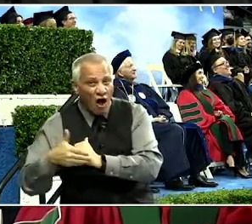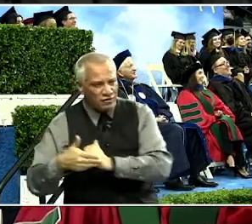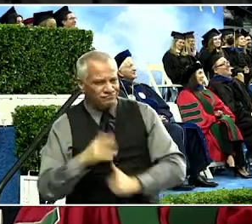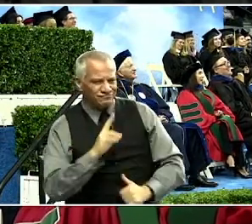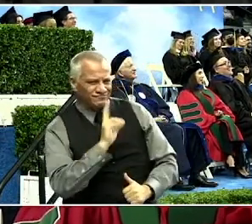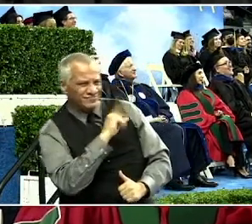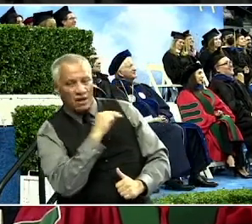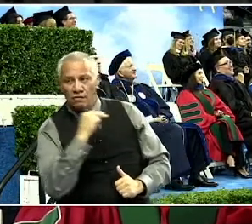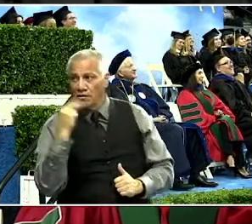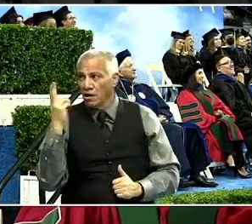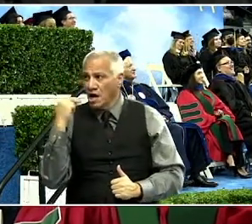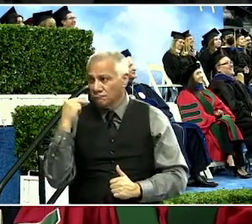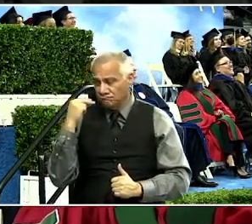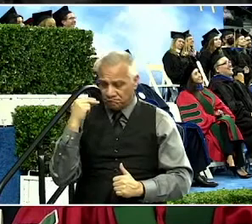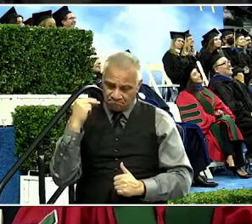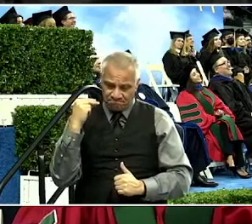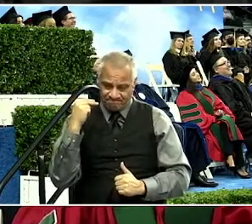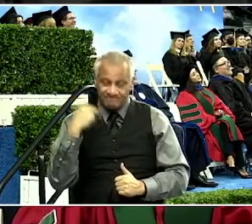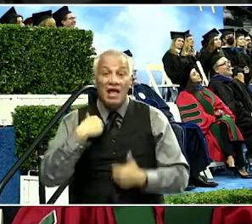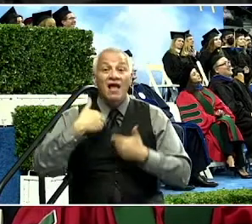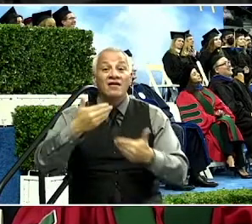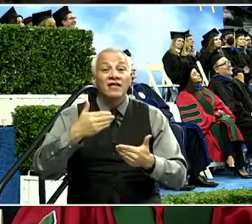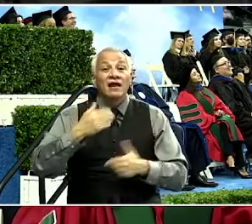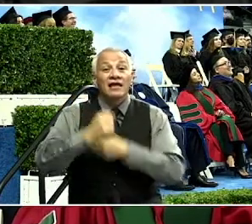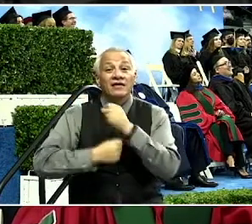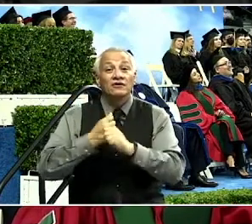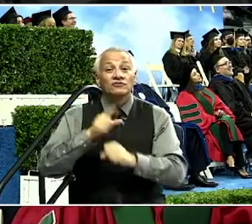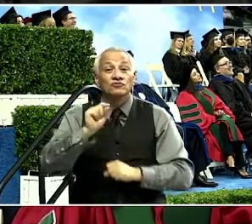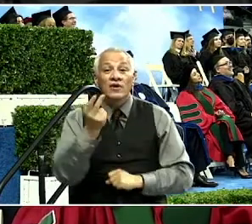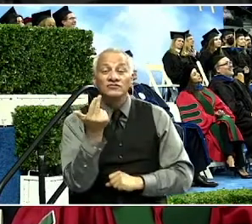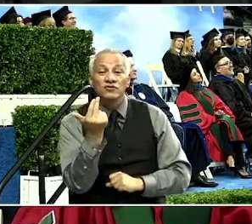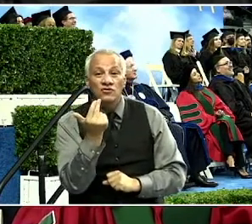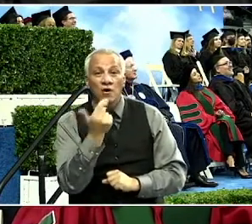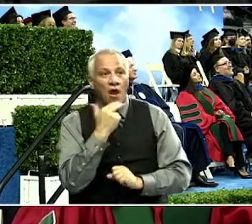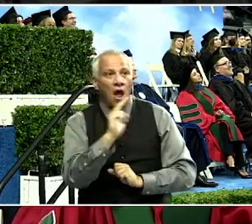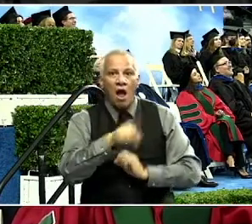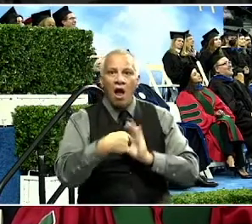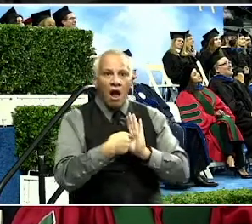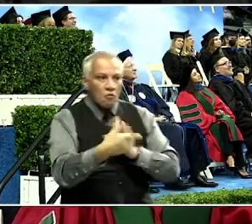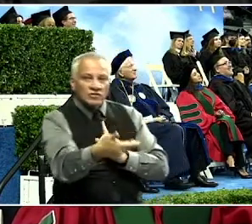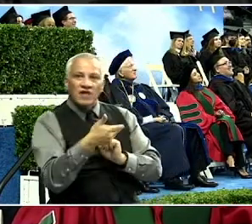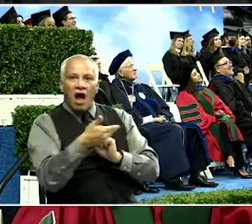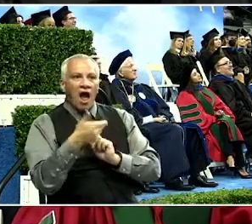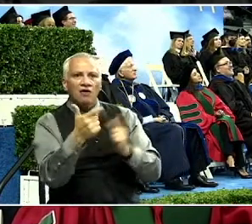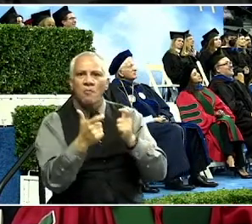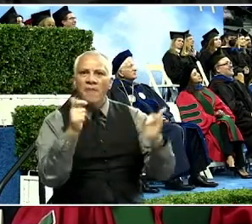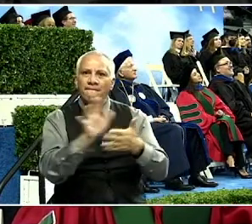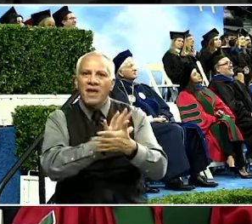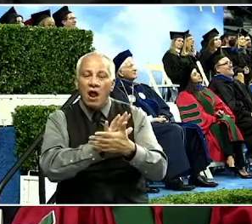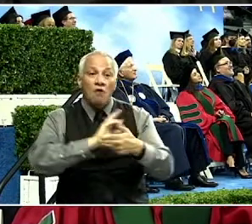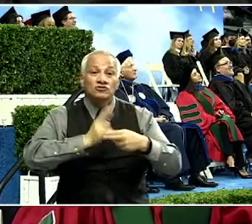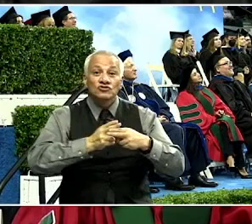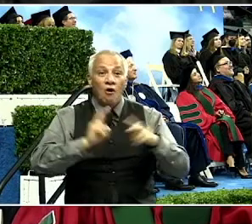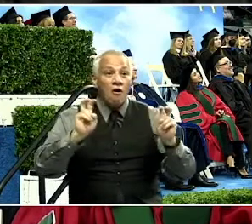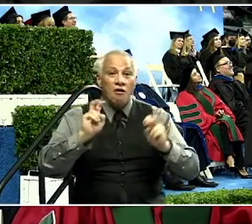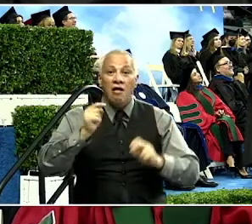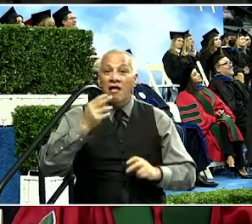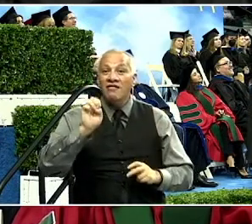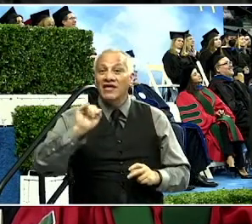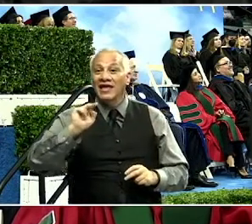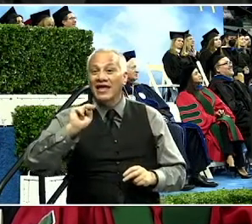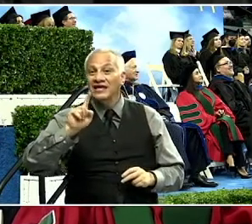But then, in 2013, I booked my first lead role in a major studio motion picture, and that movie was called The Interview.